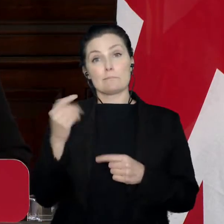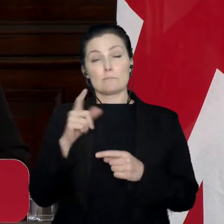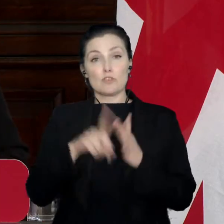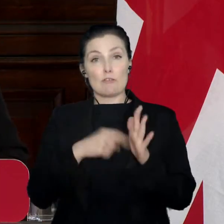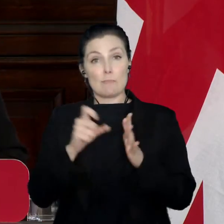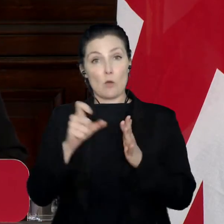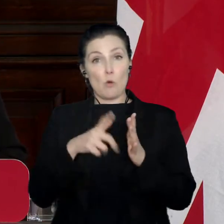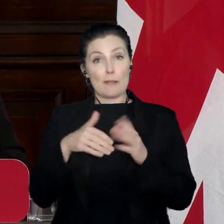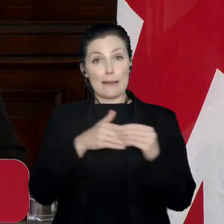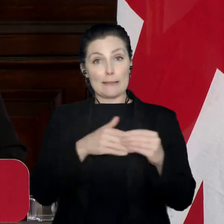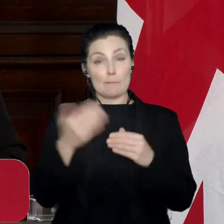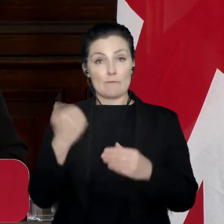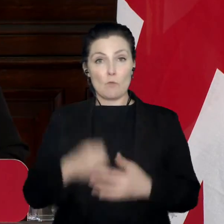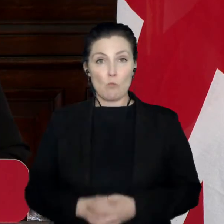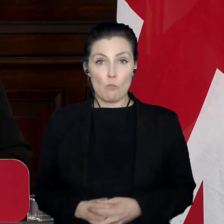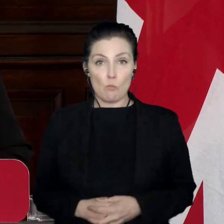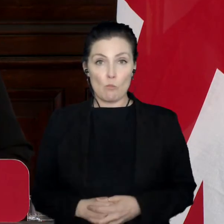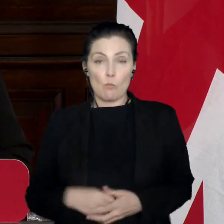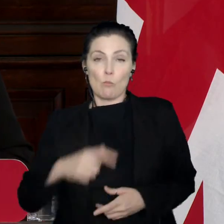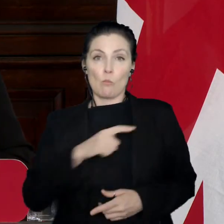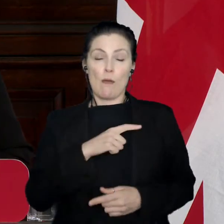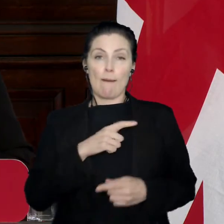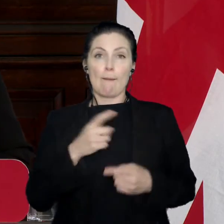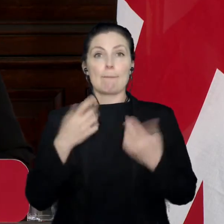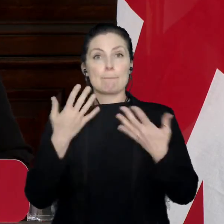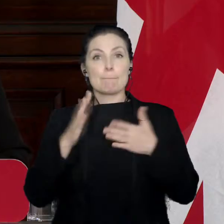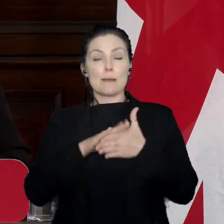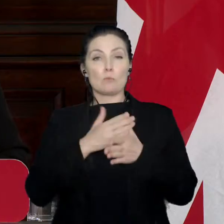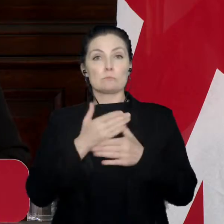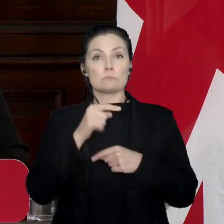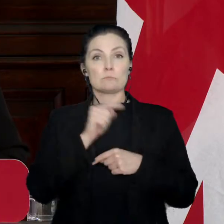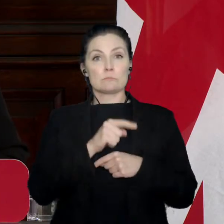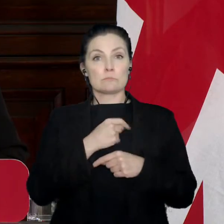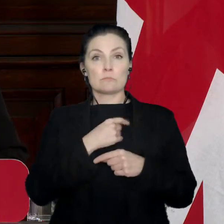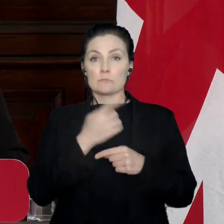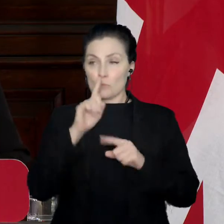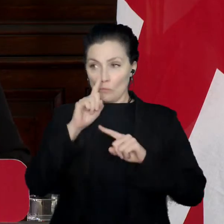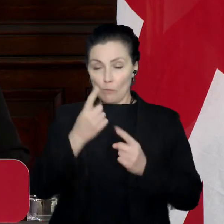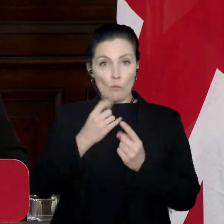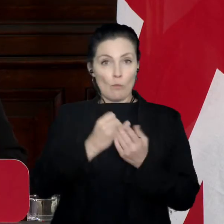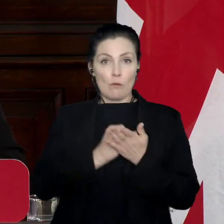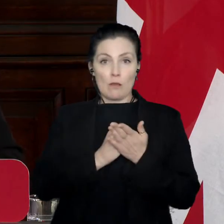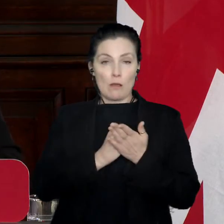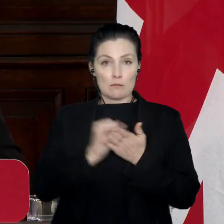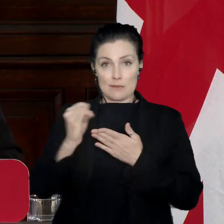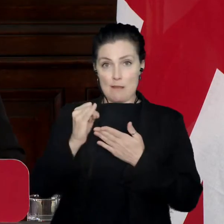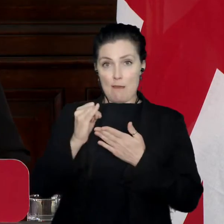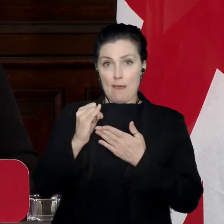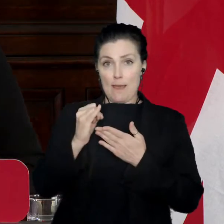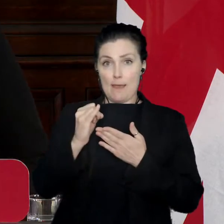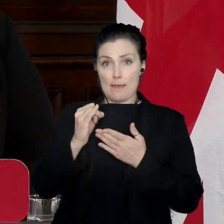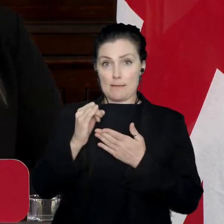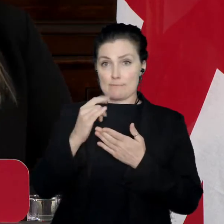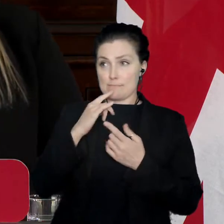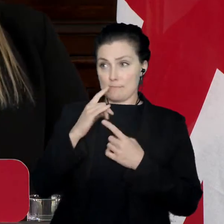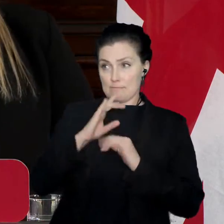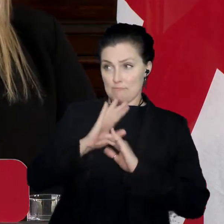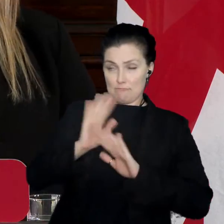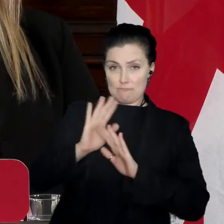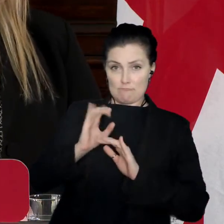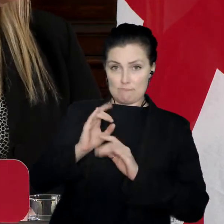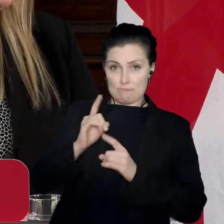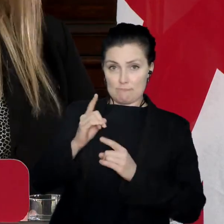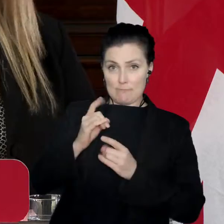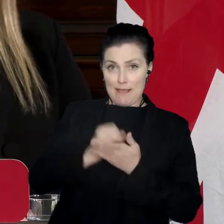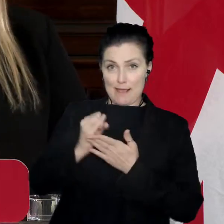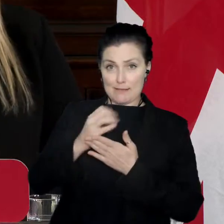denying anti-Semitism within Labour was at an end. In response, he has been targeted by